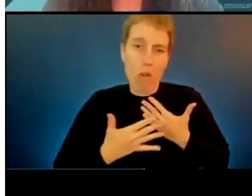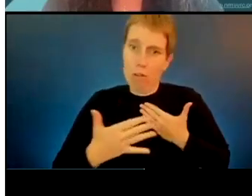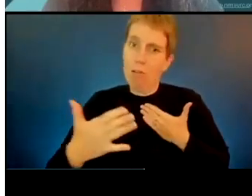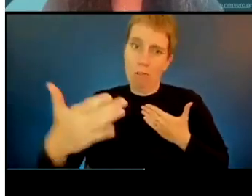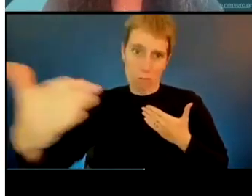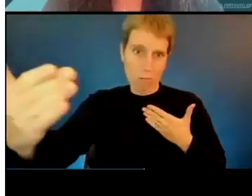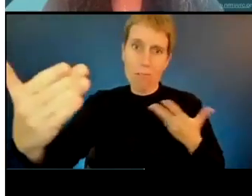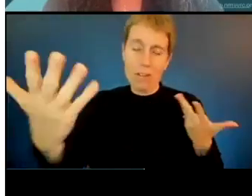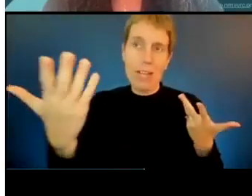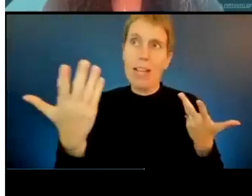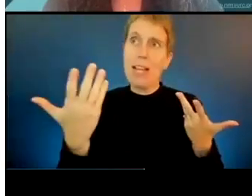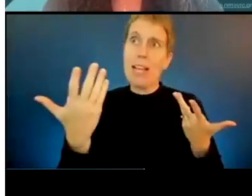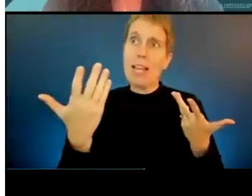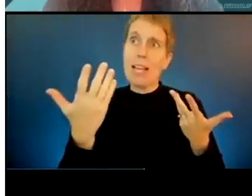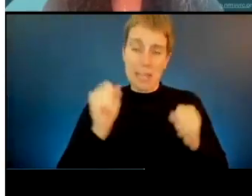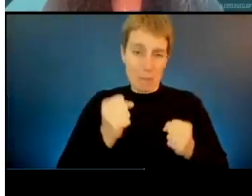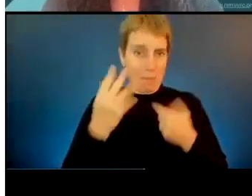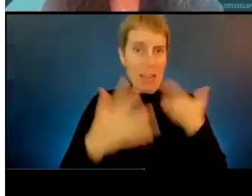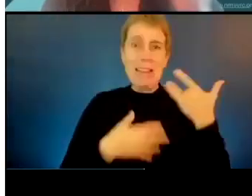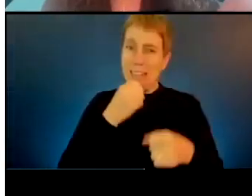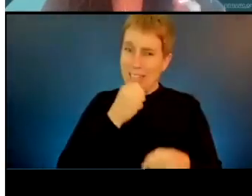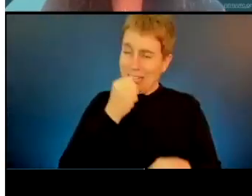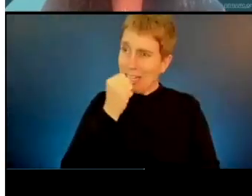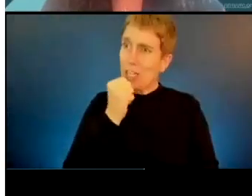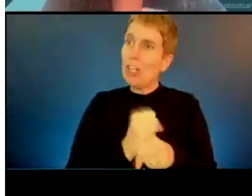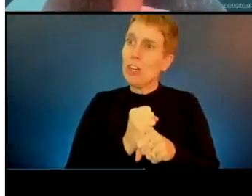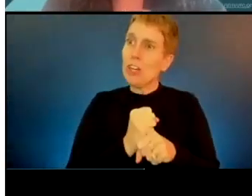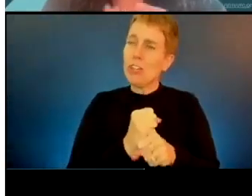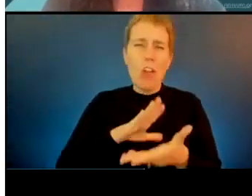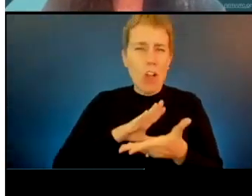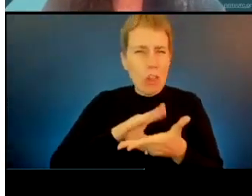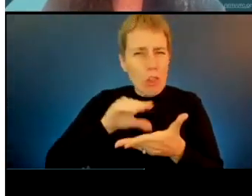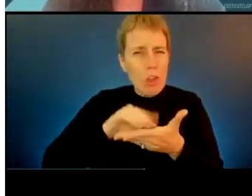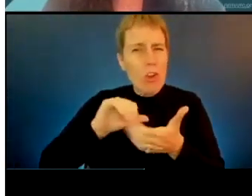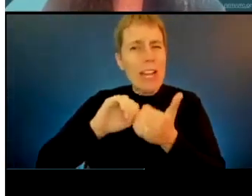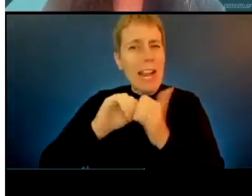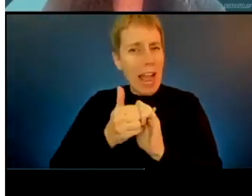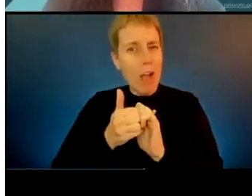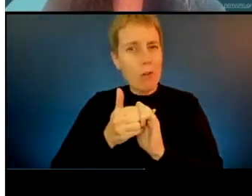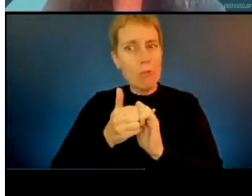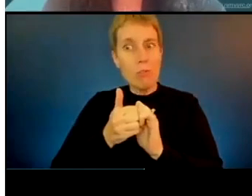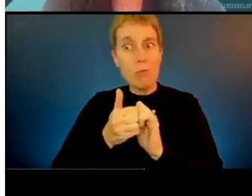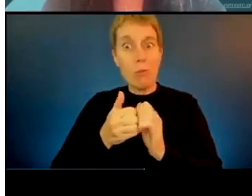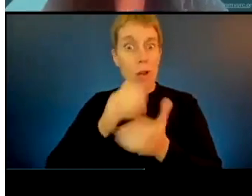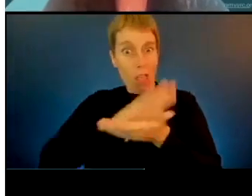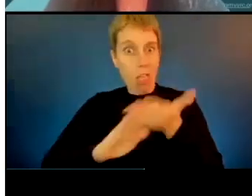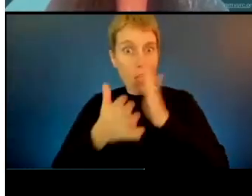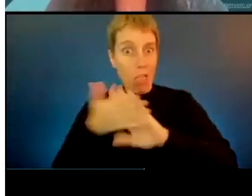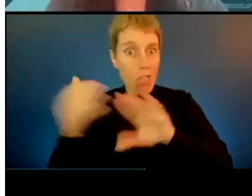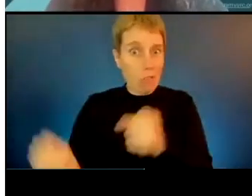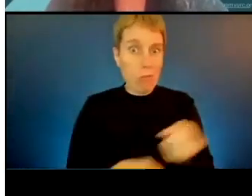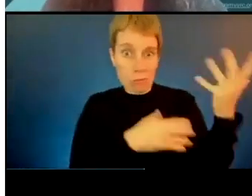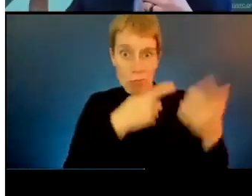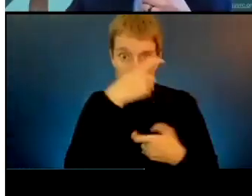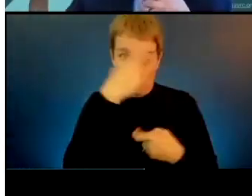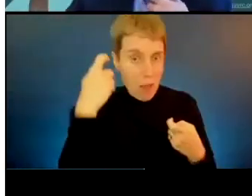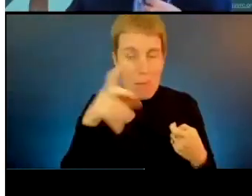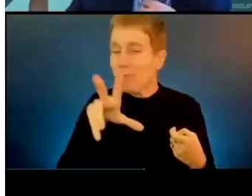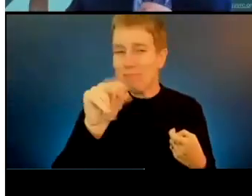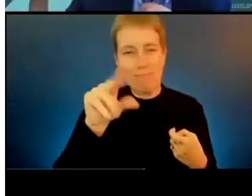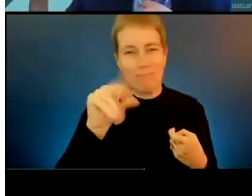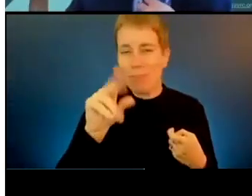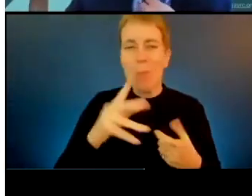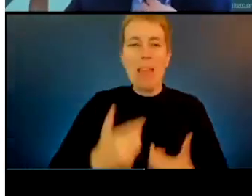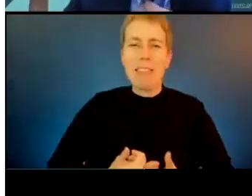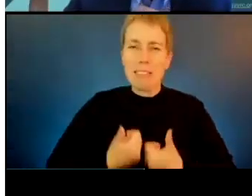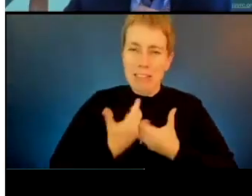to live life being run by trauma, but how to carry that trauma gently as we live life. Great. Thank you,